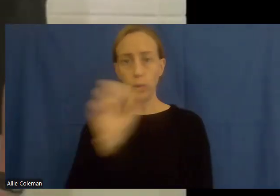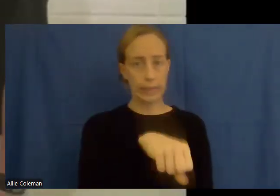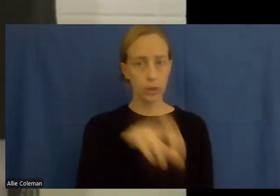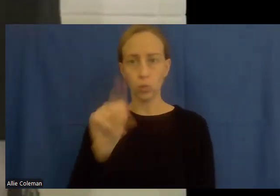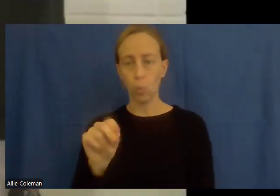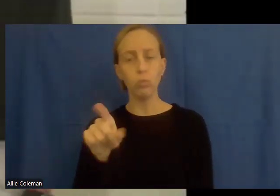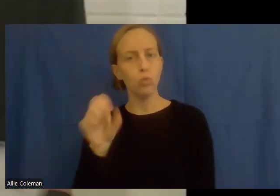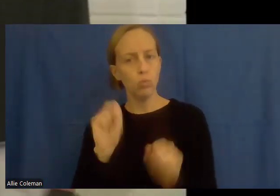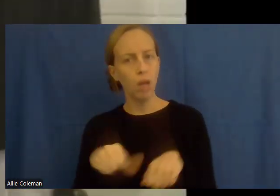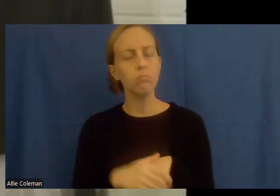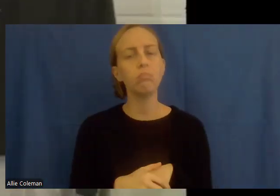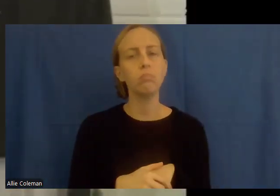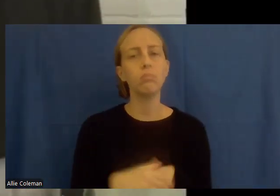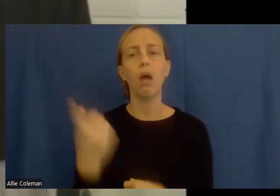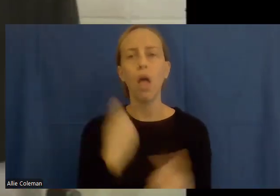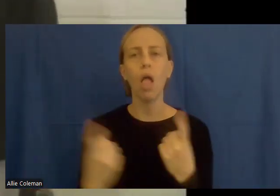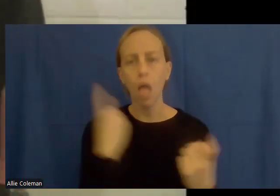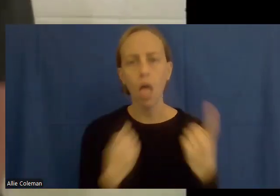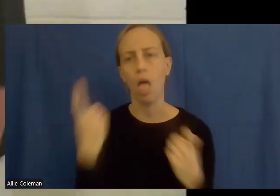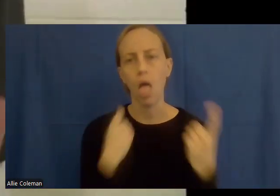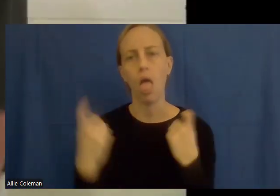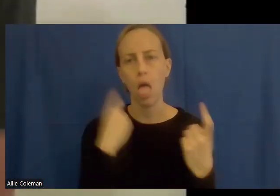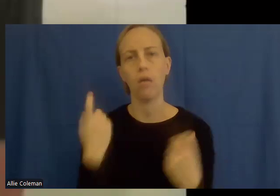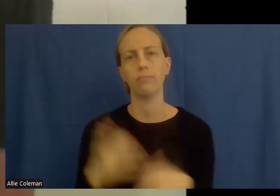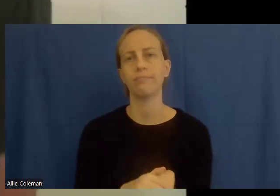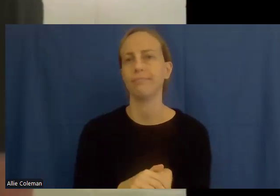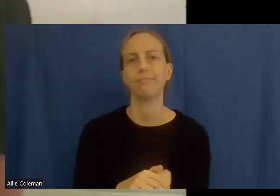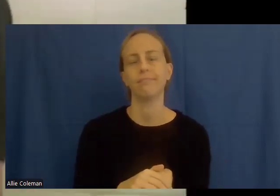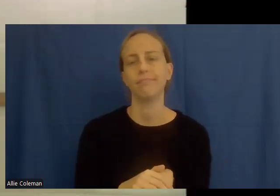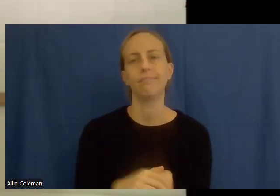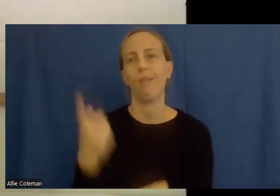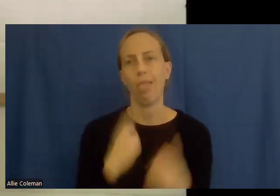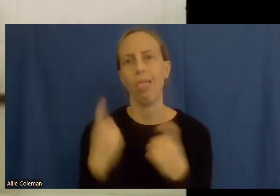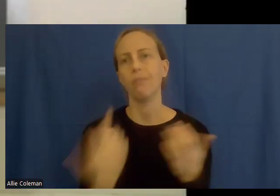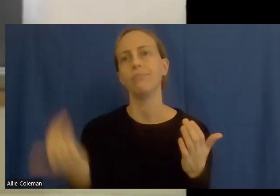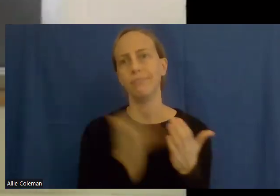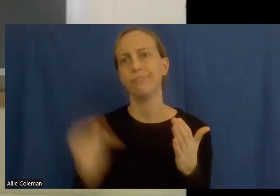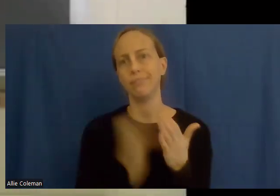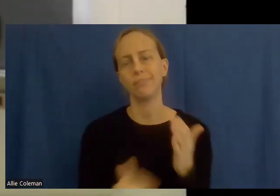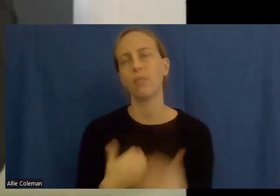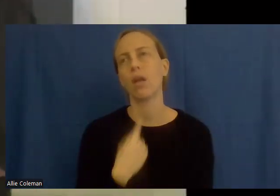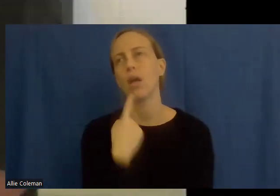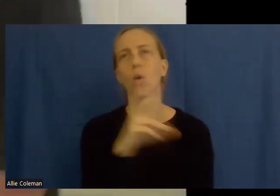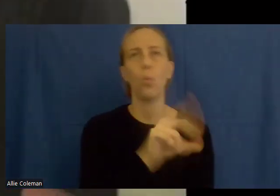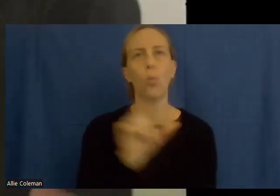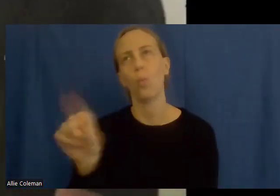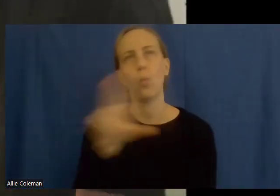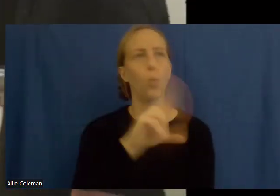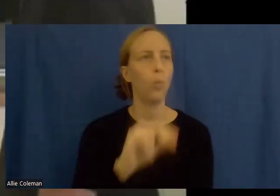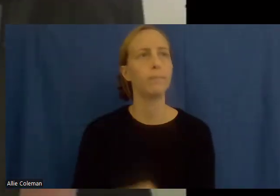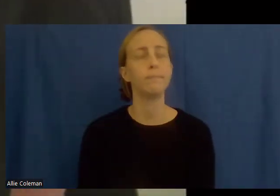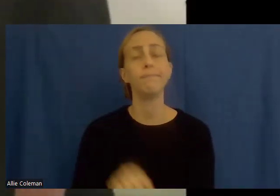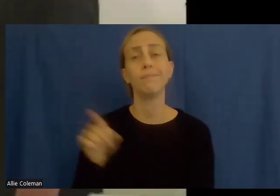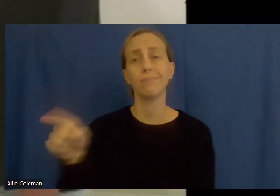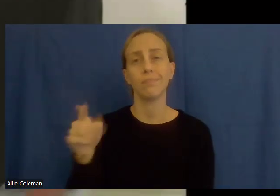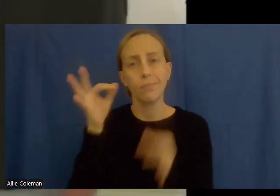45 minutes, and they asked me questions. Mr. Kunard, no. Yes. Mr. Kunard, no. And I said, no. And when they finally came up with the reason why